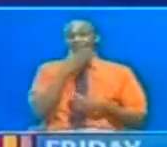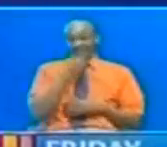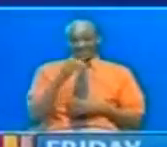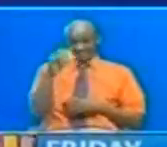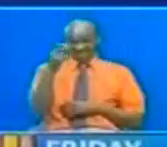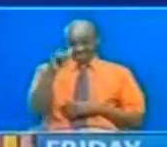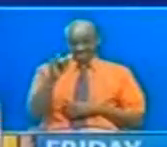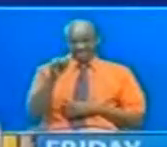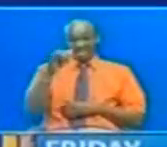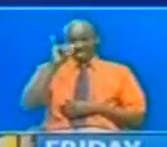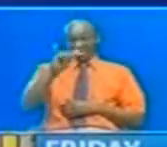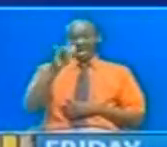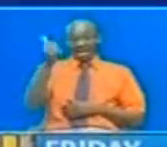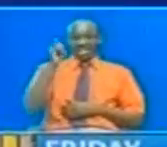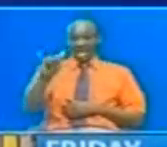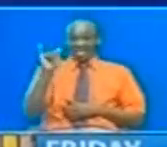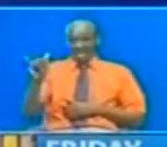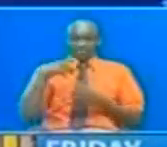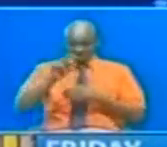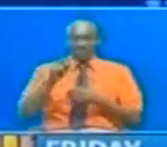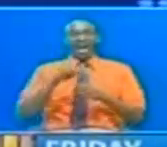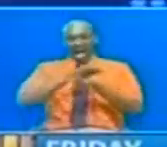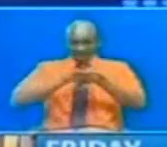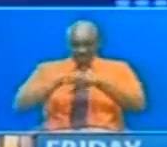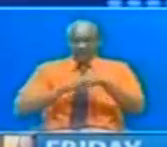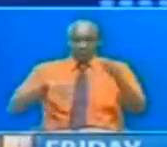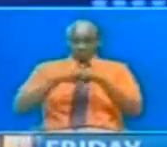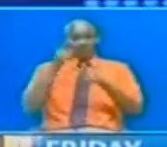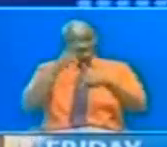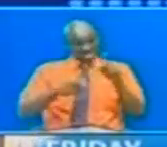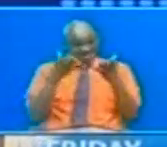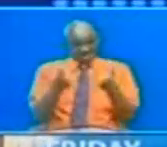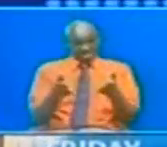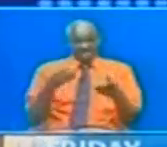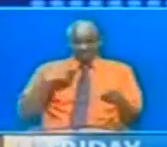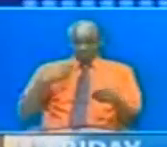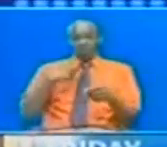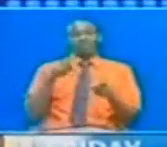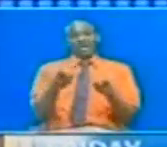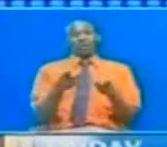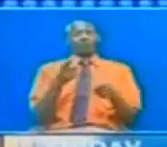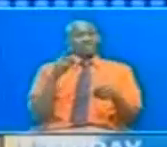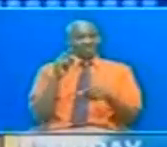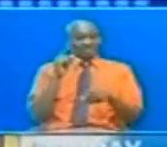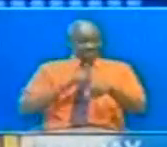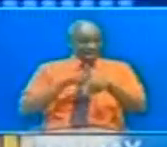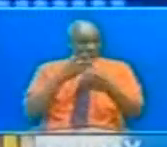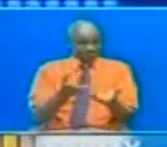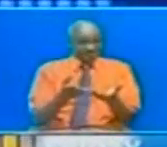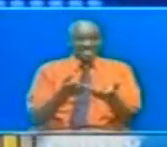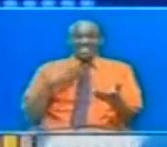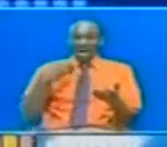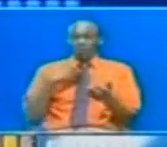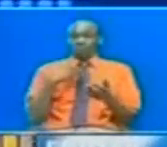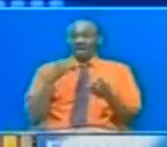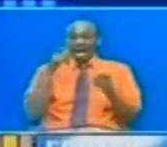midfielder Yaya Toure was named African Footballer of the Year for a record fourth consecutive time. The Ivory Coast international